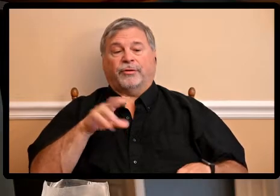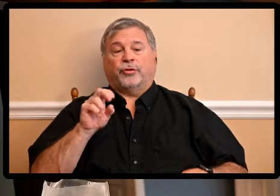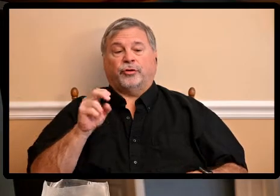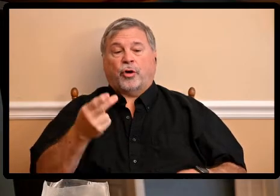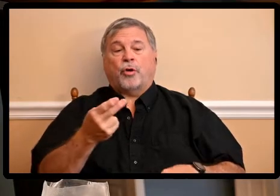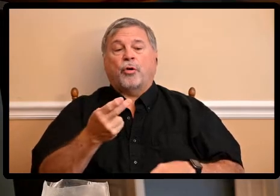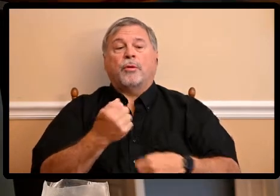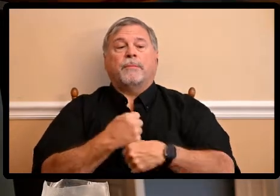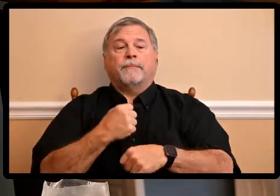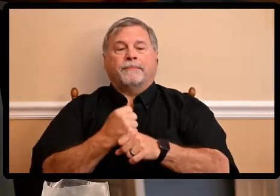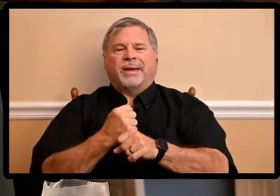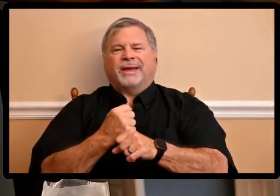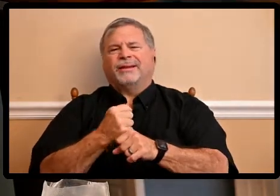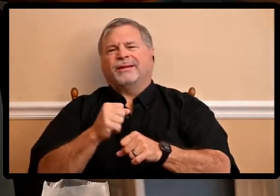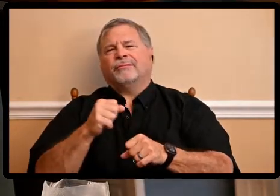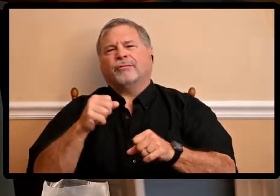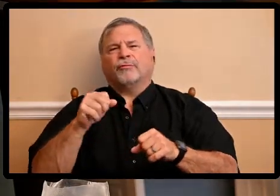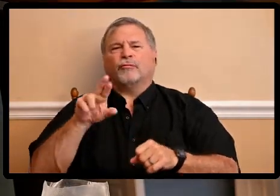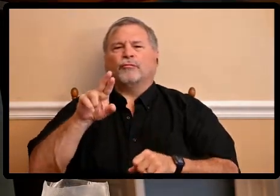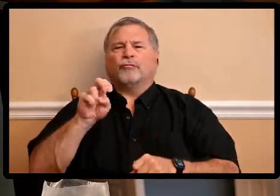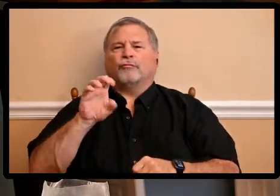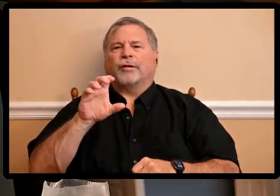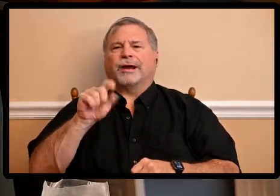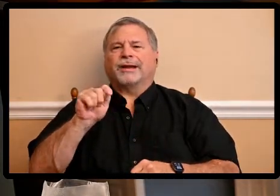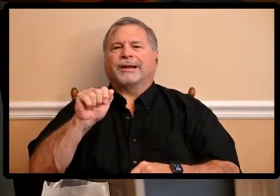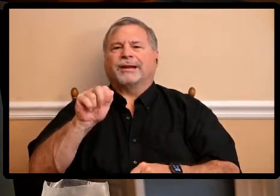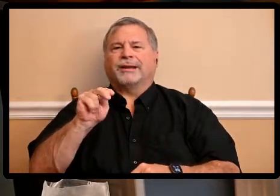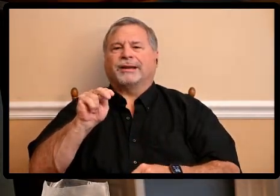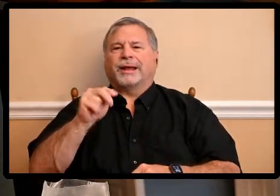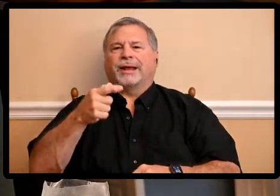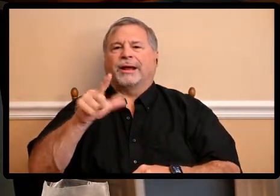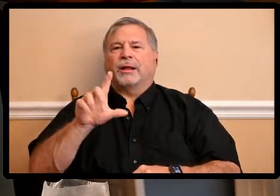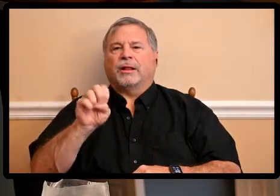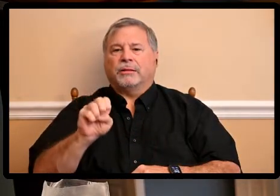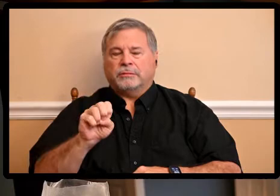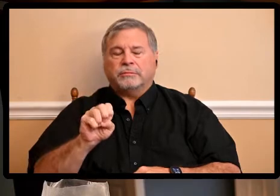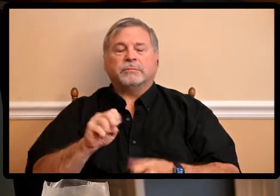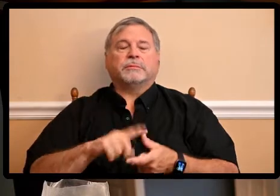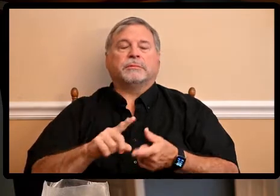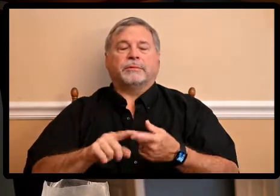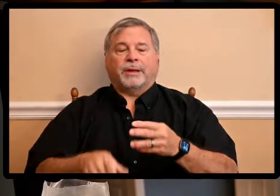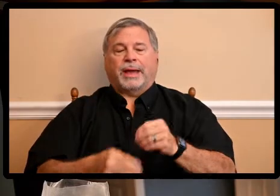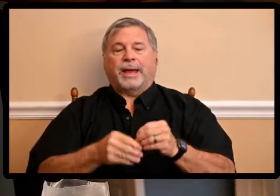have made it into a nice rectangle. Now we're going to take a little bit of butter,